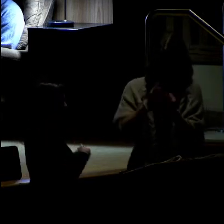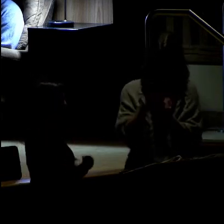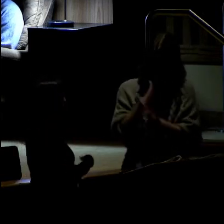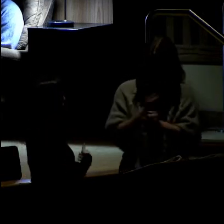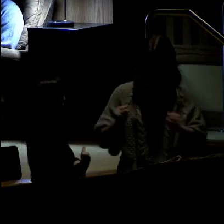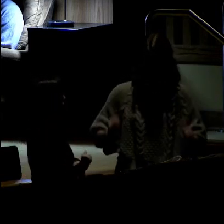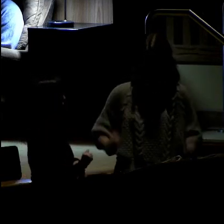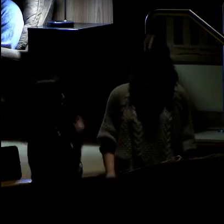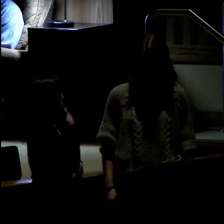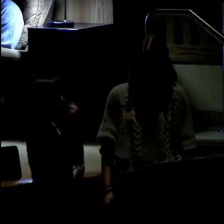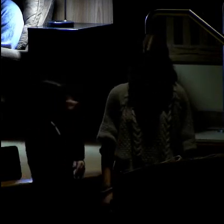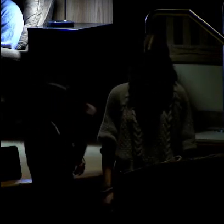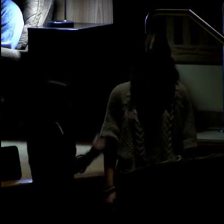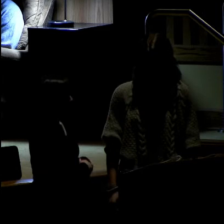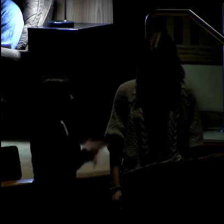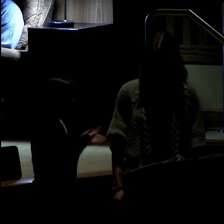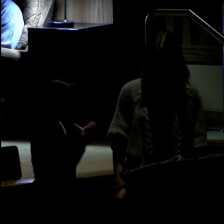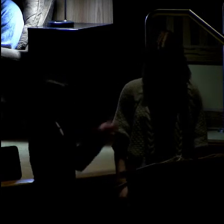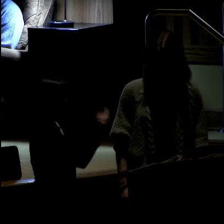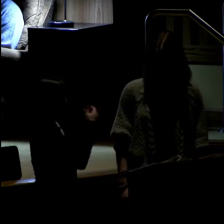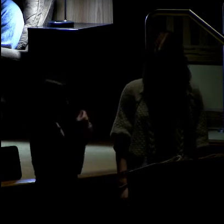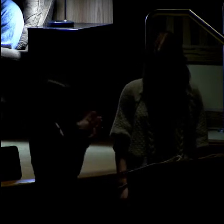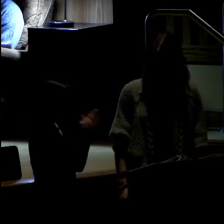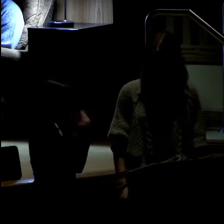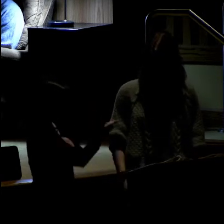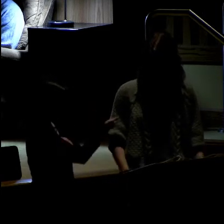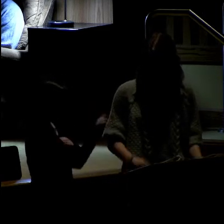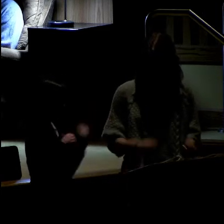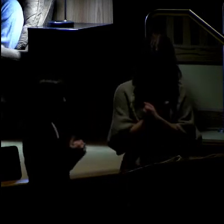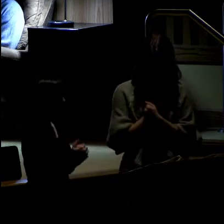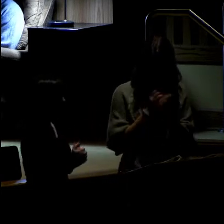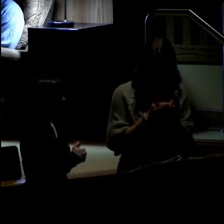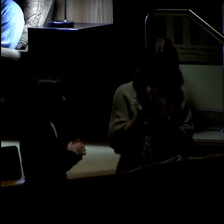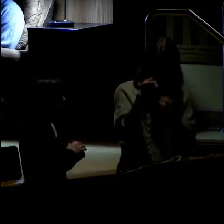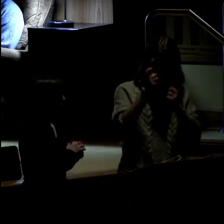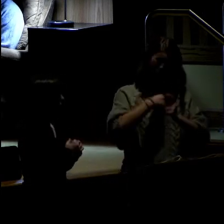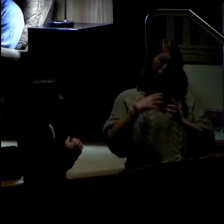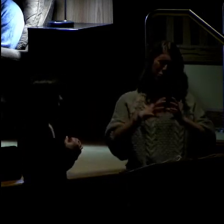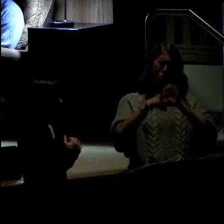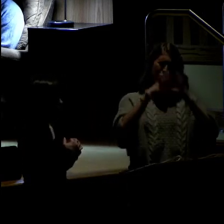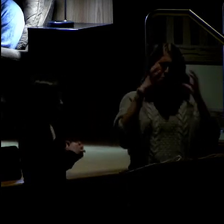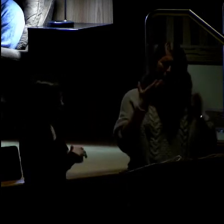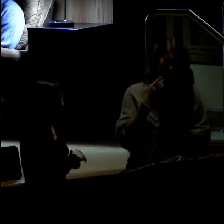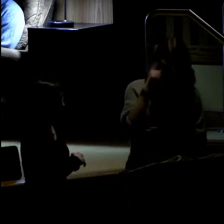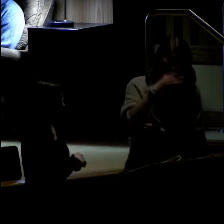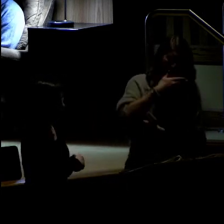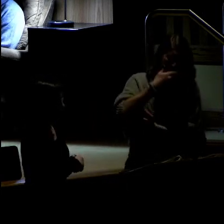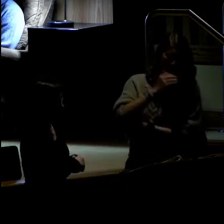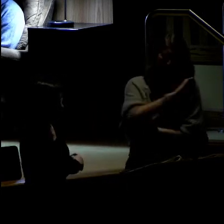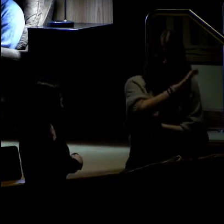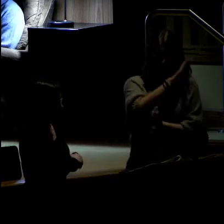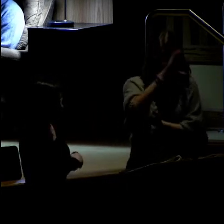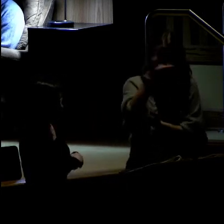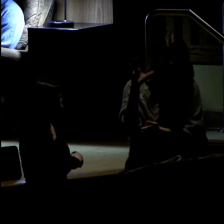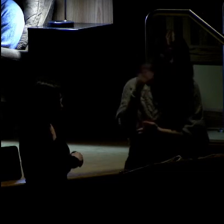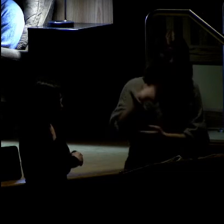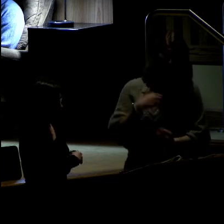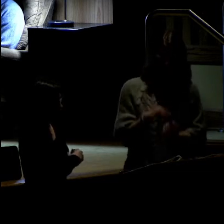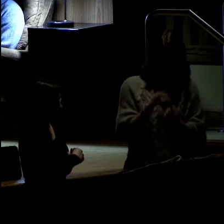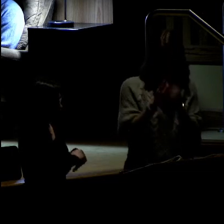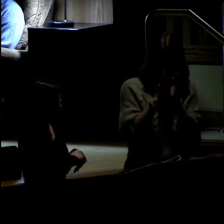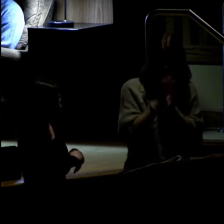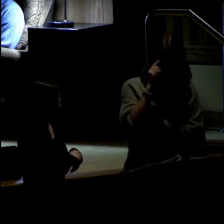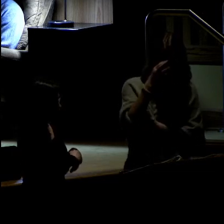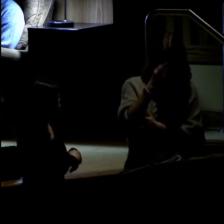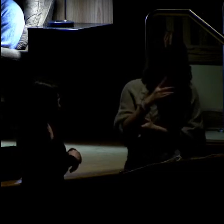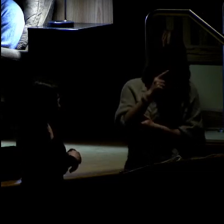Sammy. Why don't you go ahead and lead us? Dear Jesus, you've given us so much. Thank you for the best Christmas of all. I especially pray